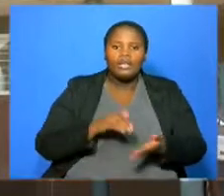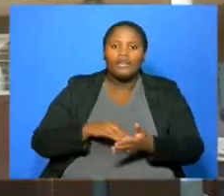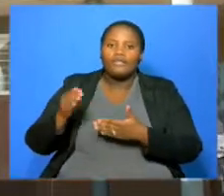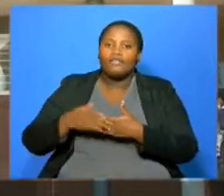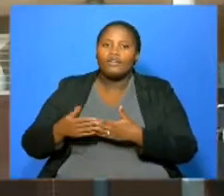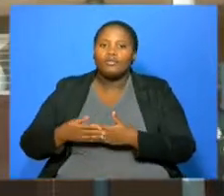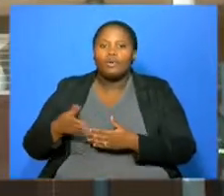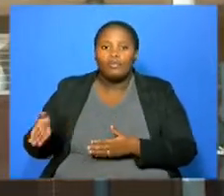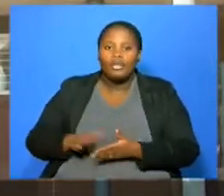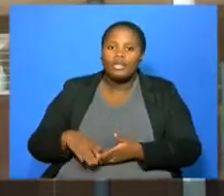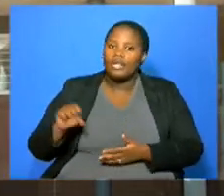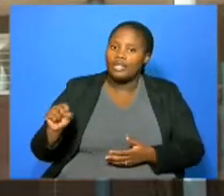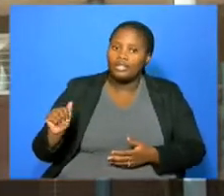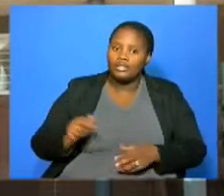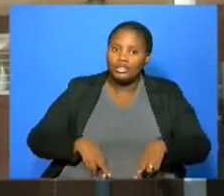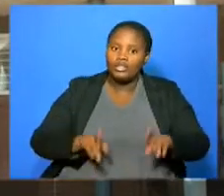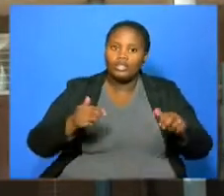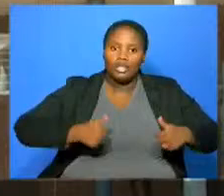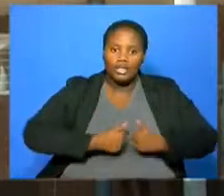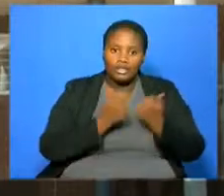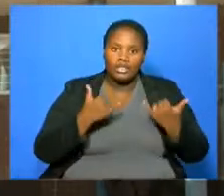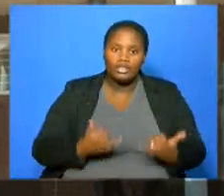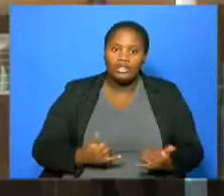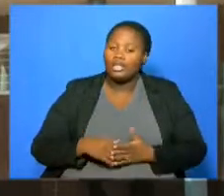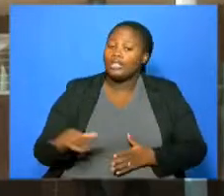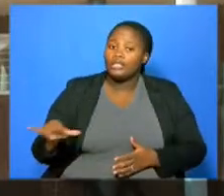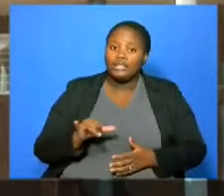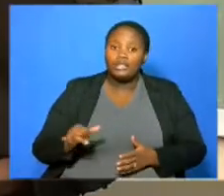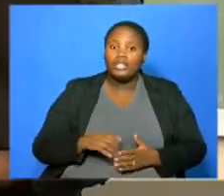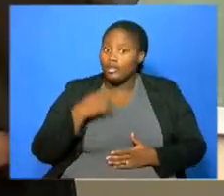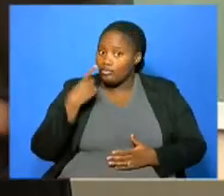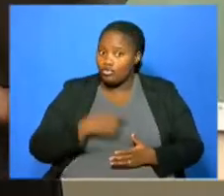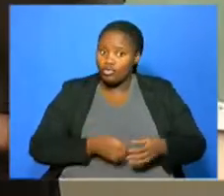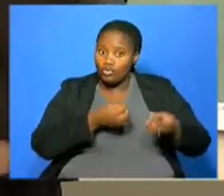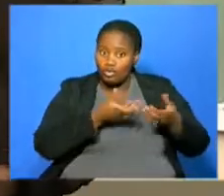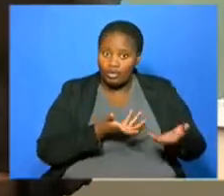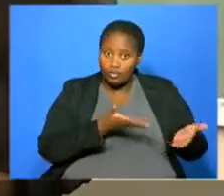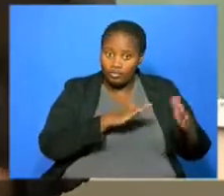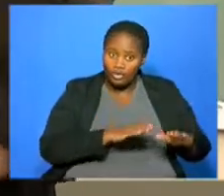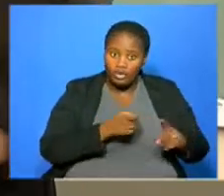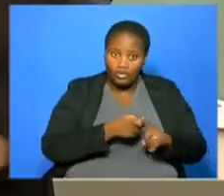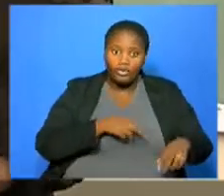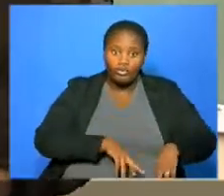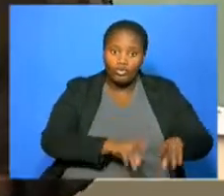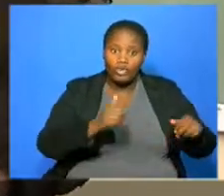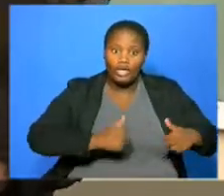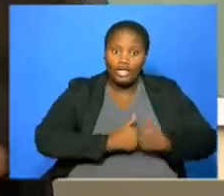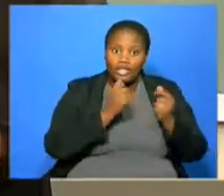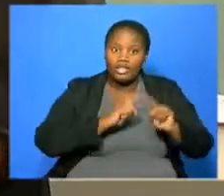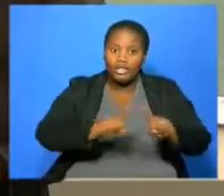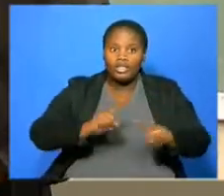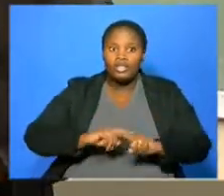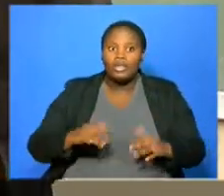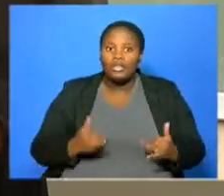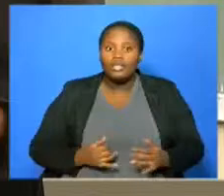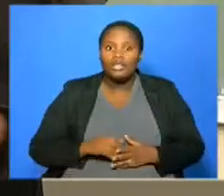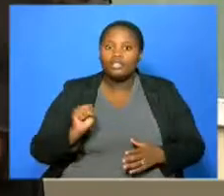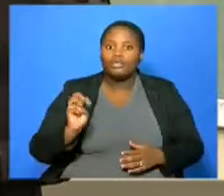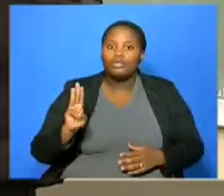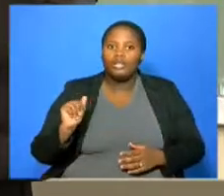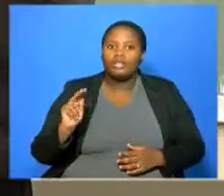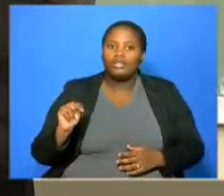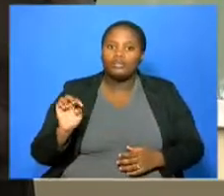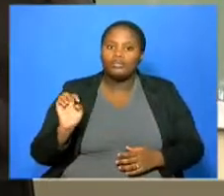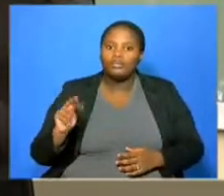the Limpopo road accident, as well as those who perished on road accidents. Students from Swanin Senior